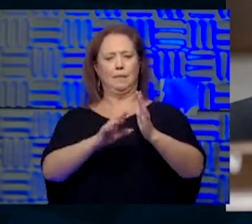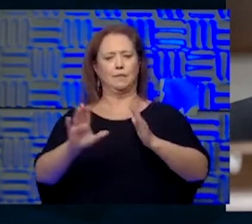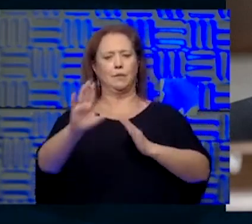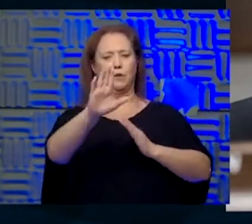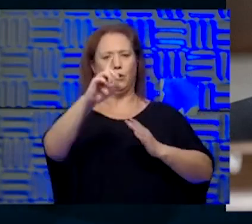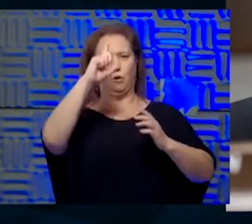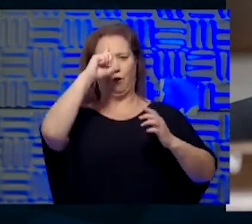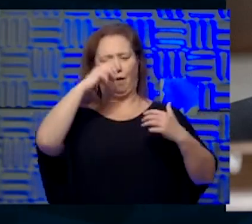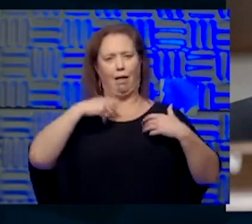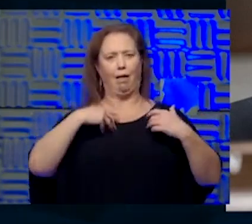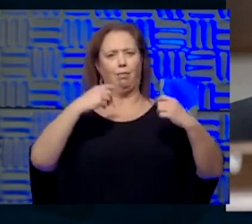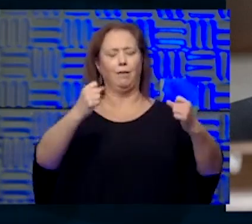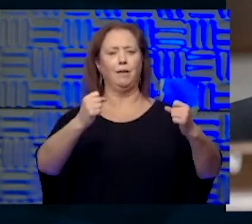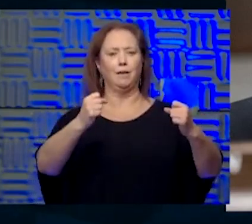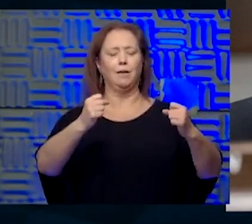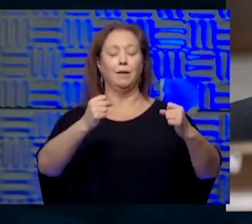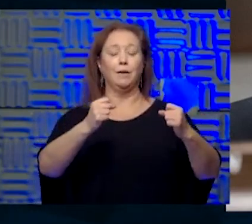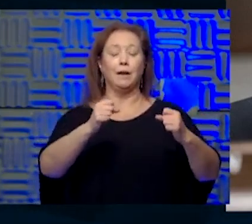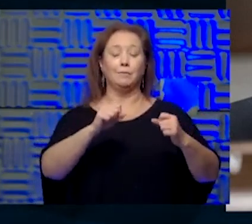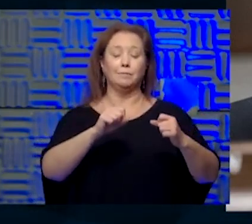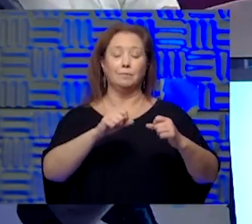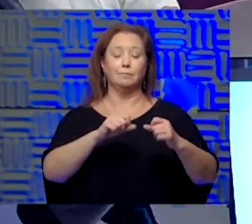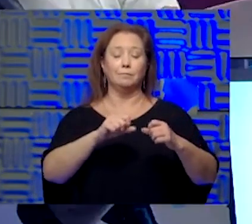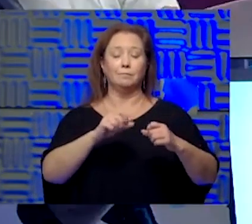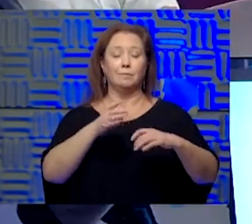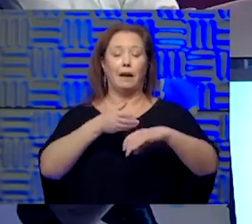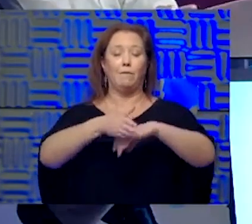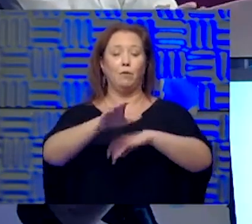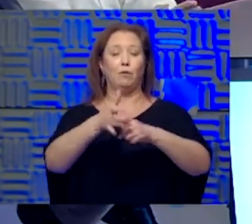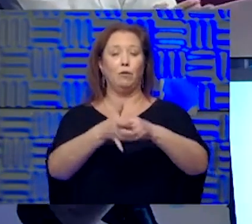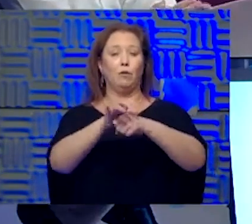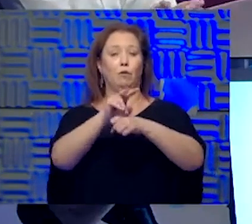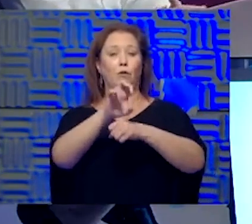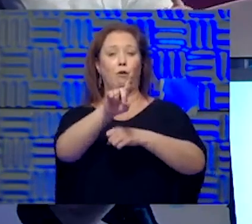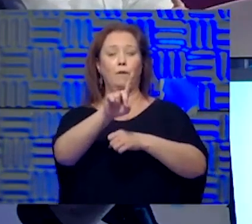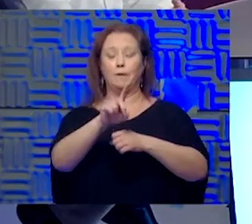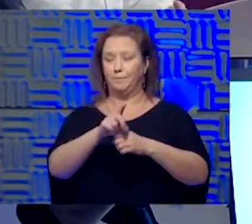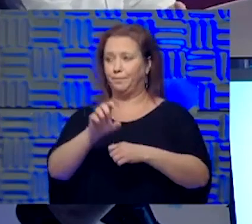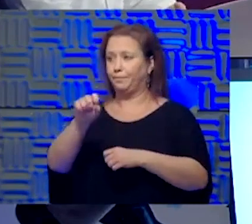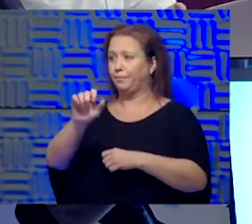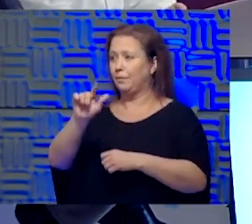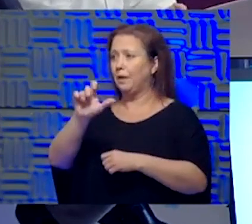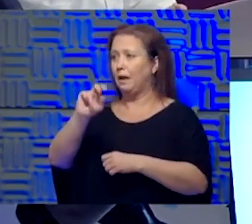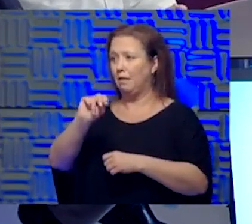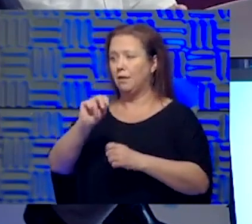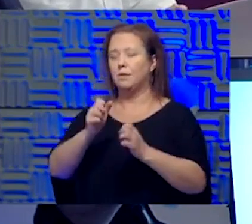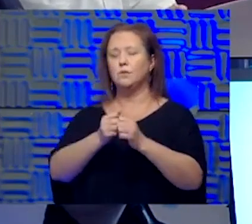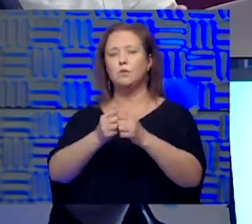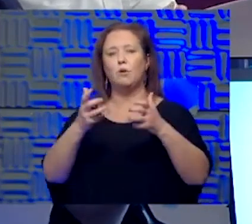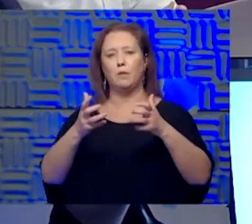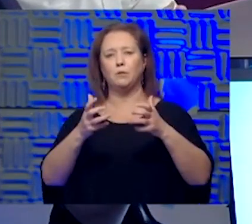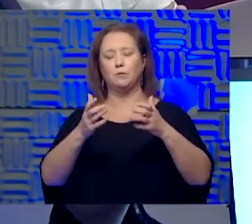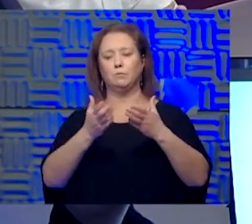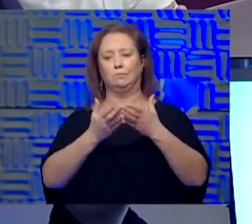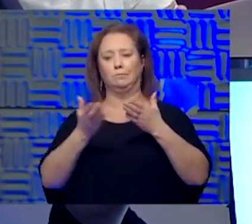and well-being outside of COVID. I think that's exactly right. But Alan, lots of attention paid to this issue, and I think one of the biggest things was to make sure